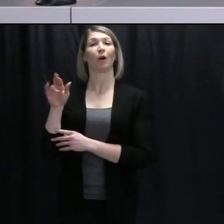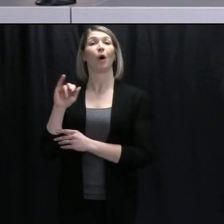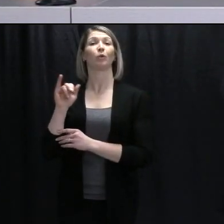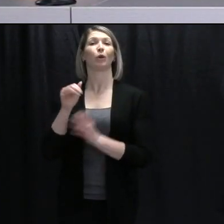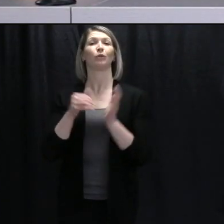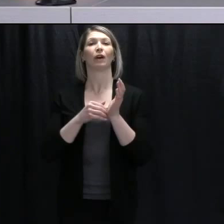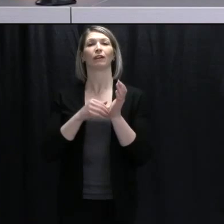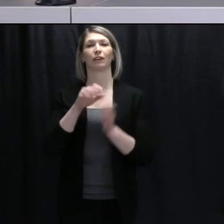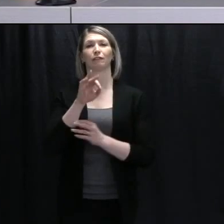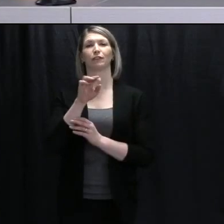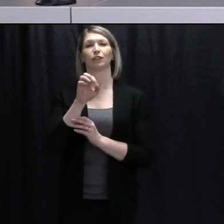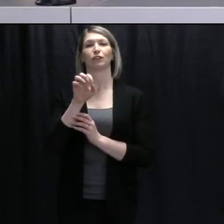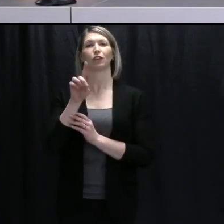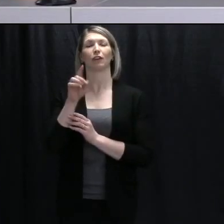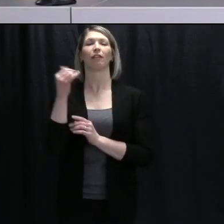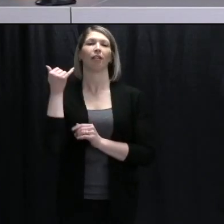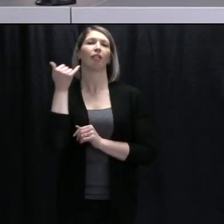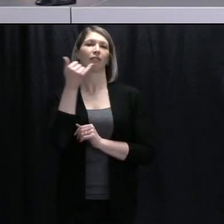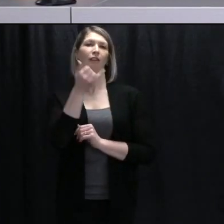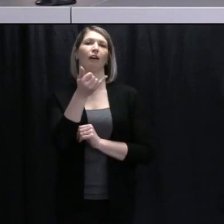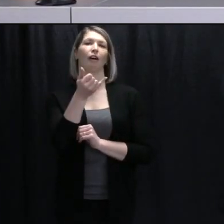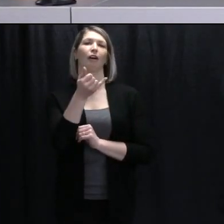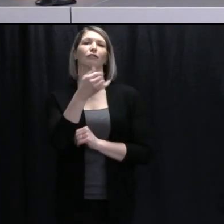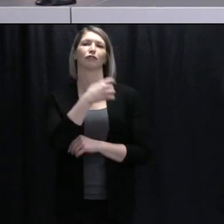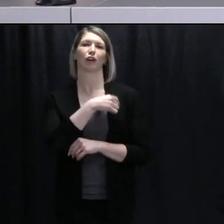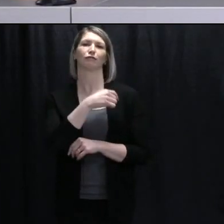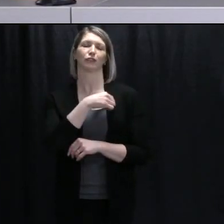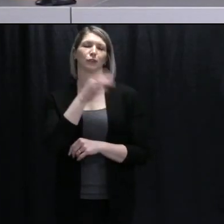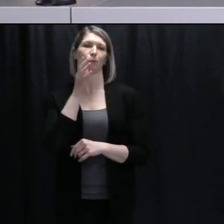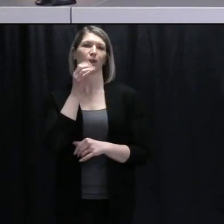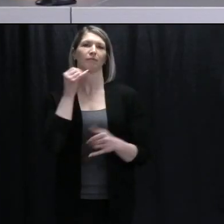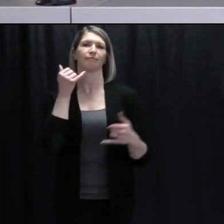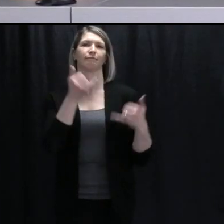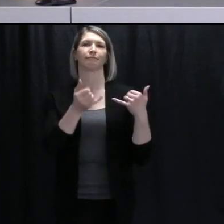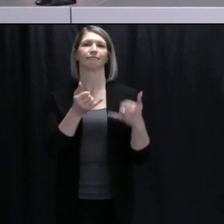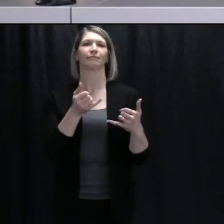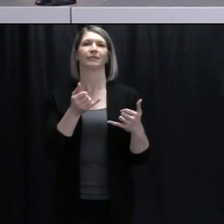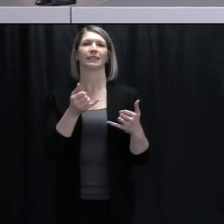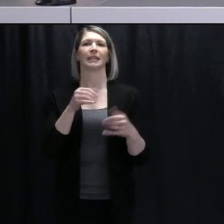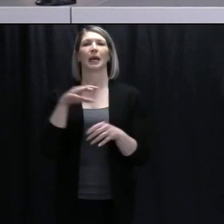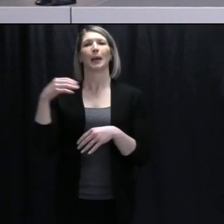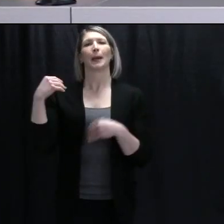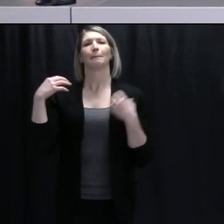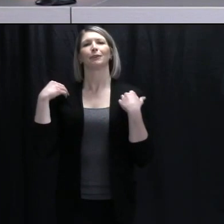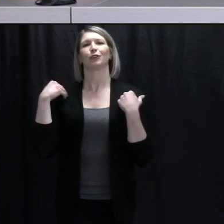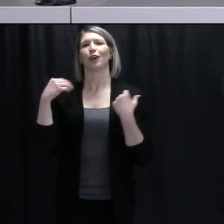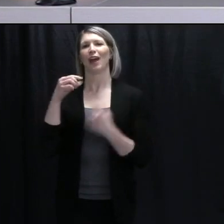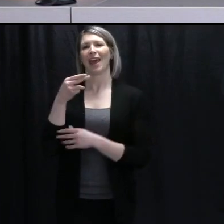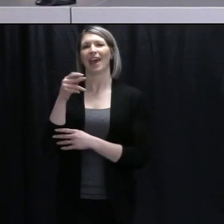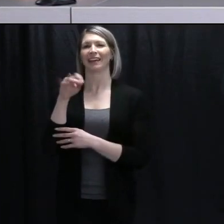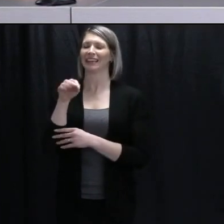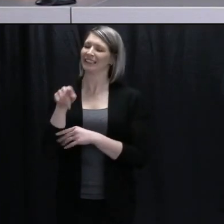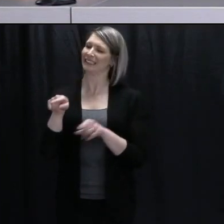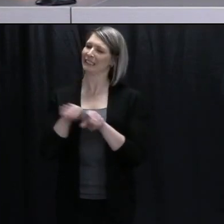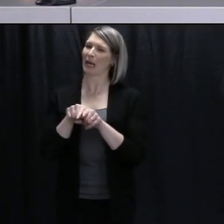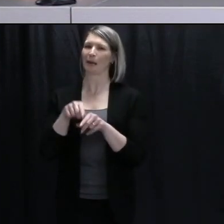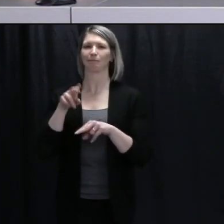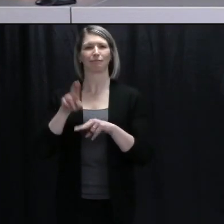who will be joining us by telephone. Of course, Minister Hagee is in his usual spot, and so we'll now go